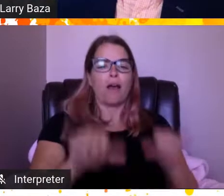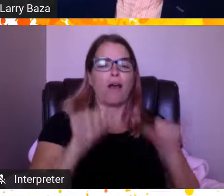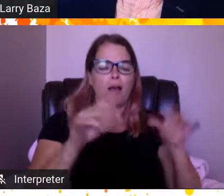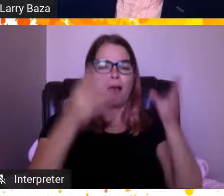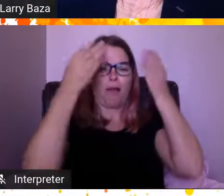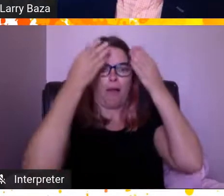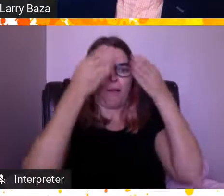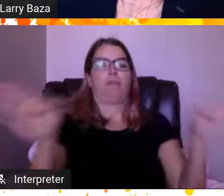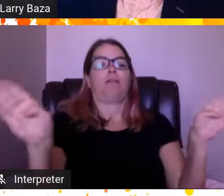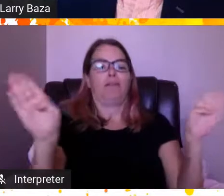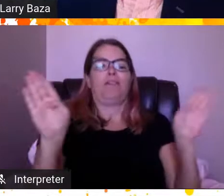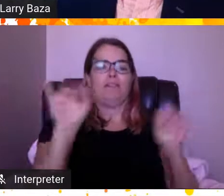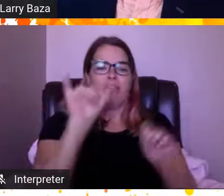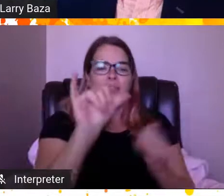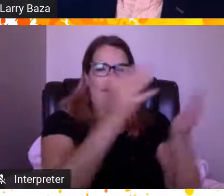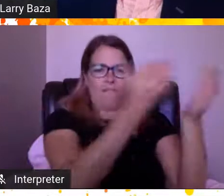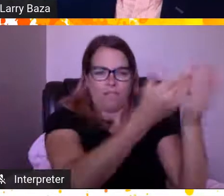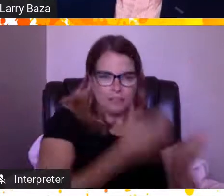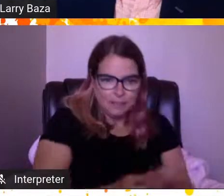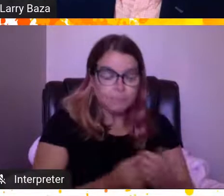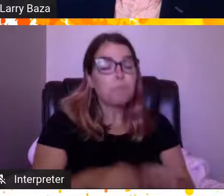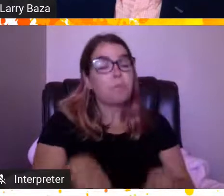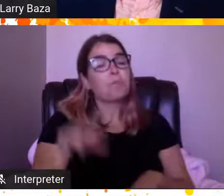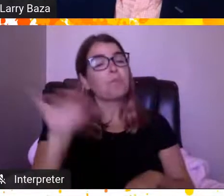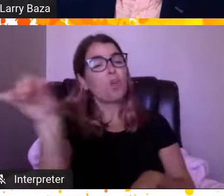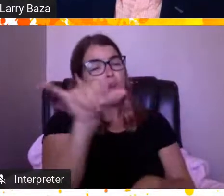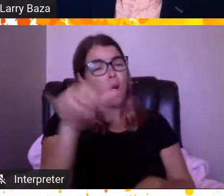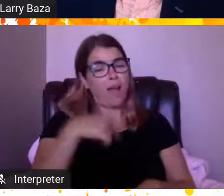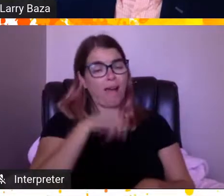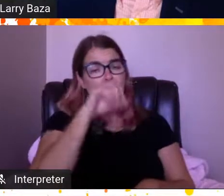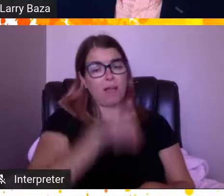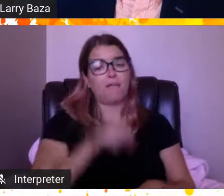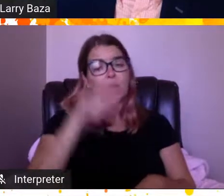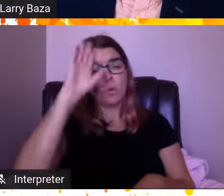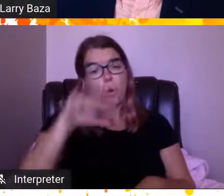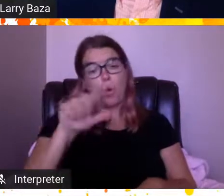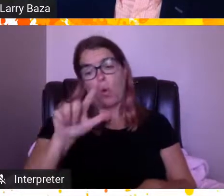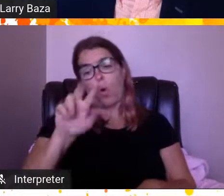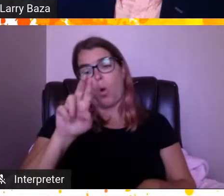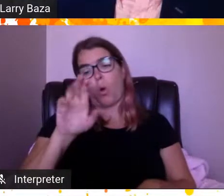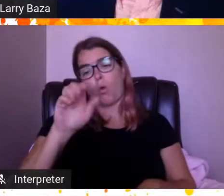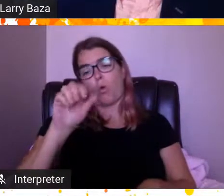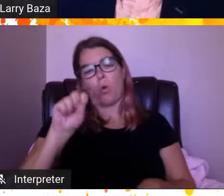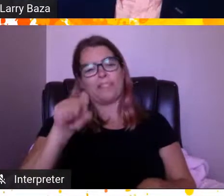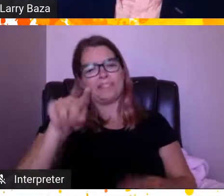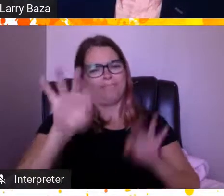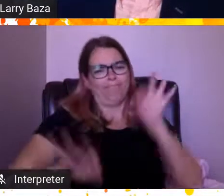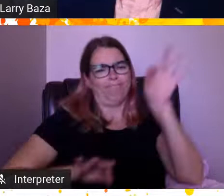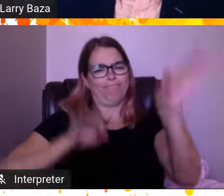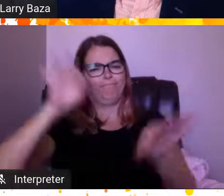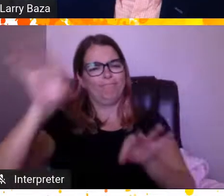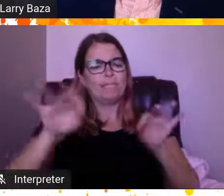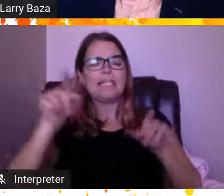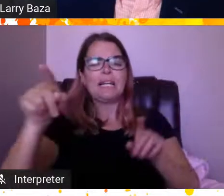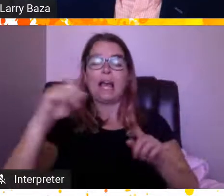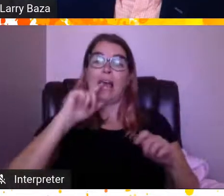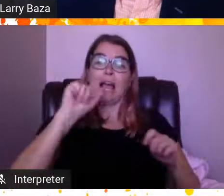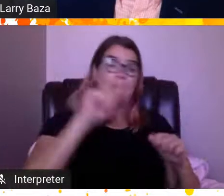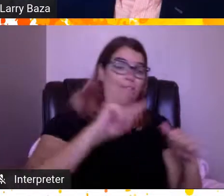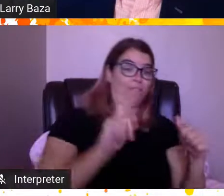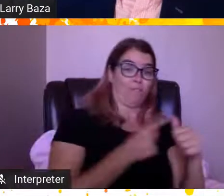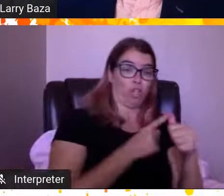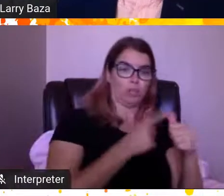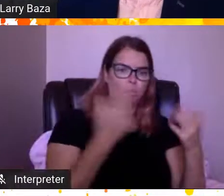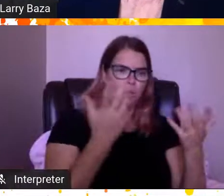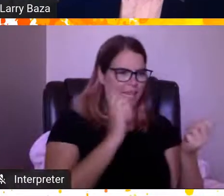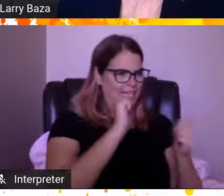I also really loved the way that the tour, as Lucas described, it took shape moving away from simply identifying